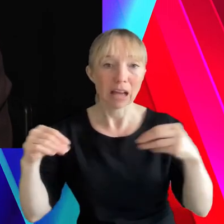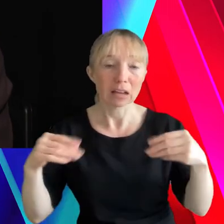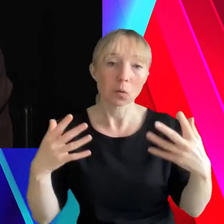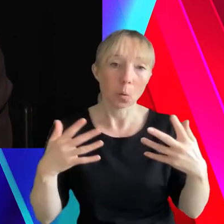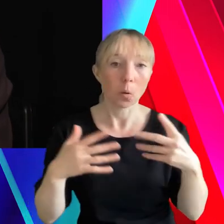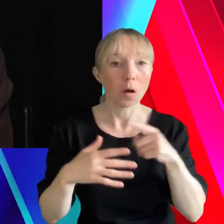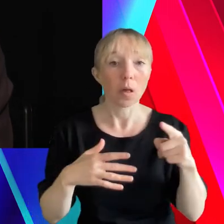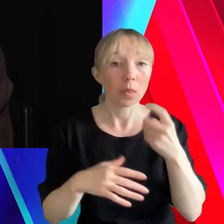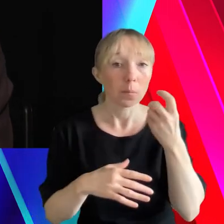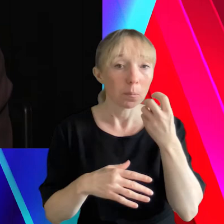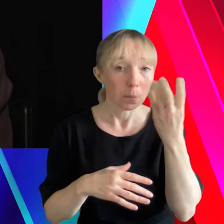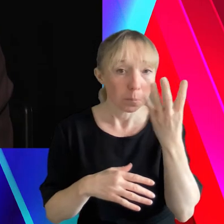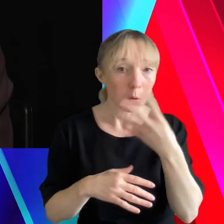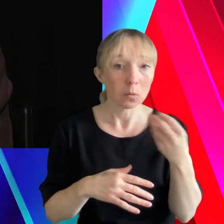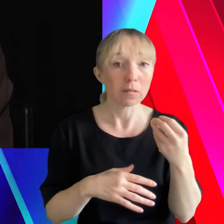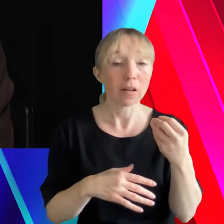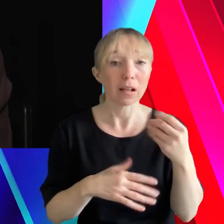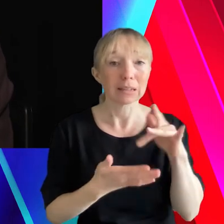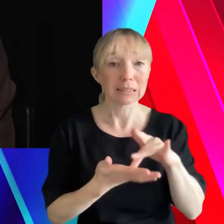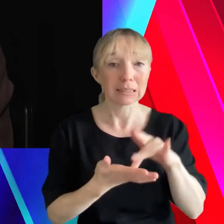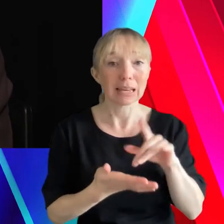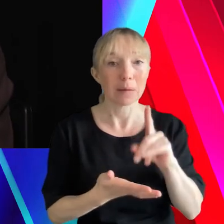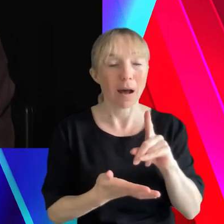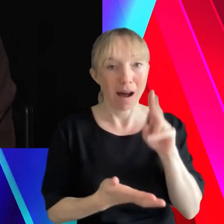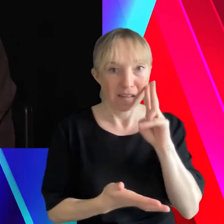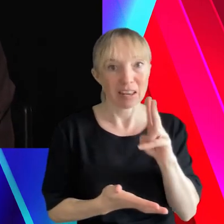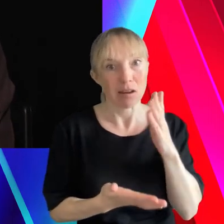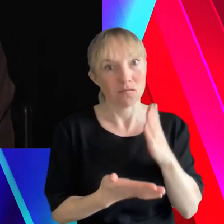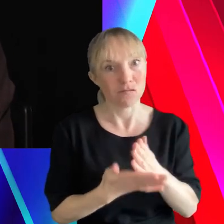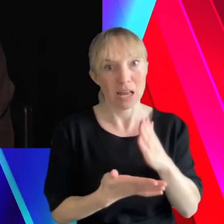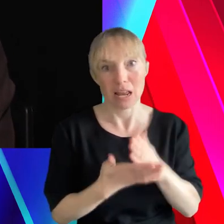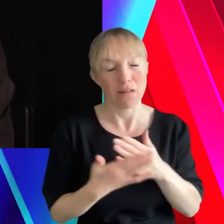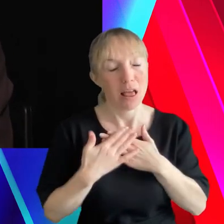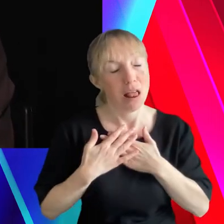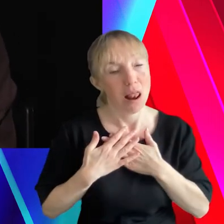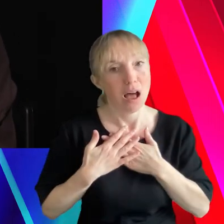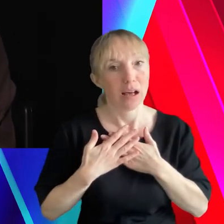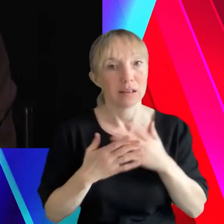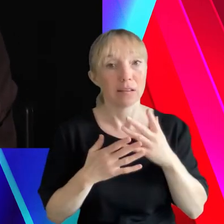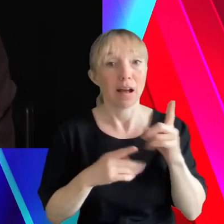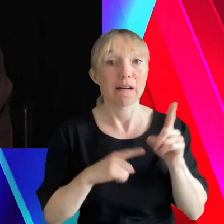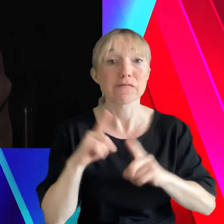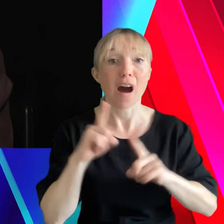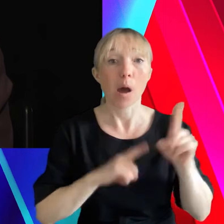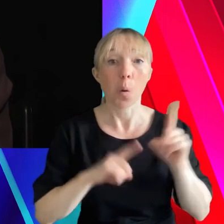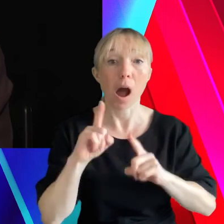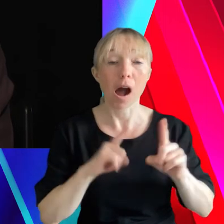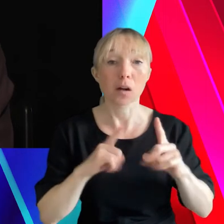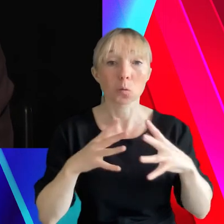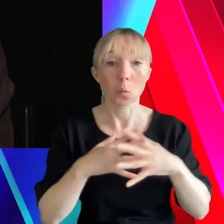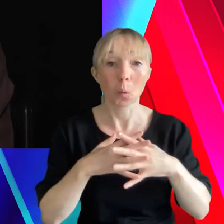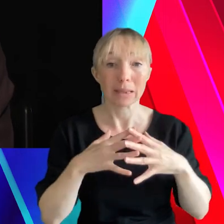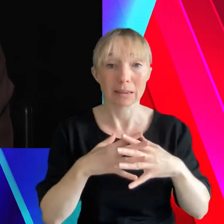City, but I have seen, I really, really like, and I don't know whether any of you have seen it, Fireworks Wednesday,